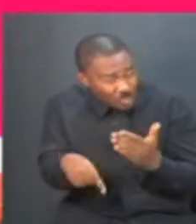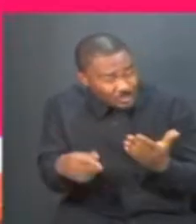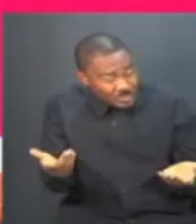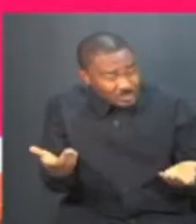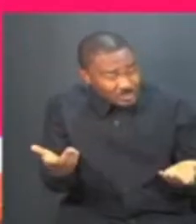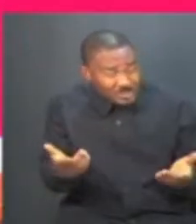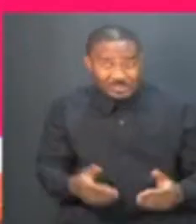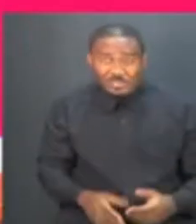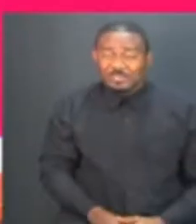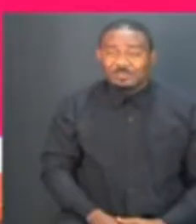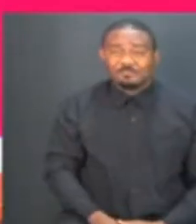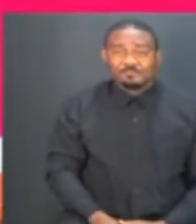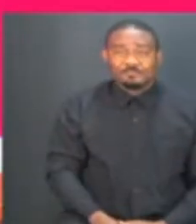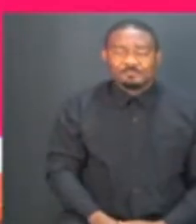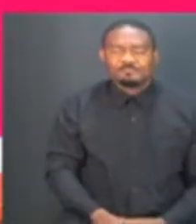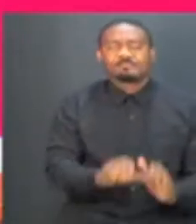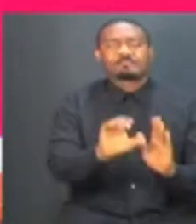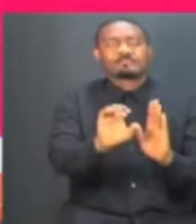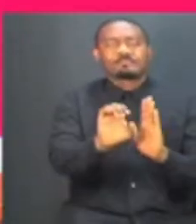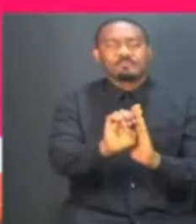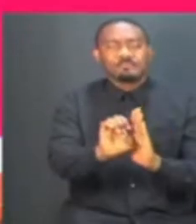No. For instance,